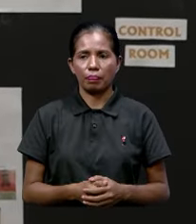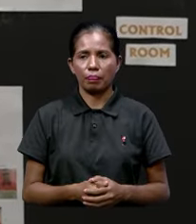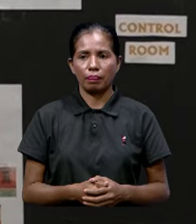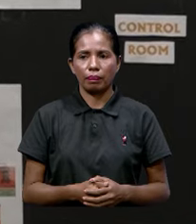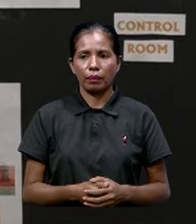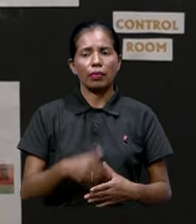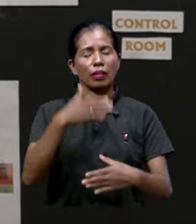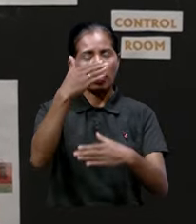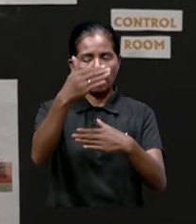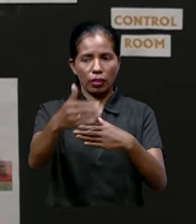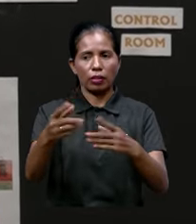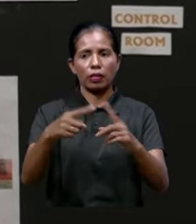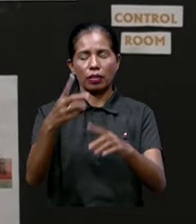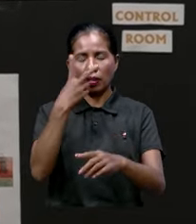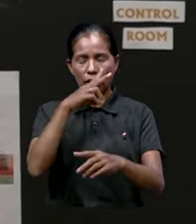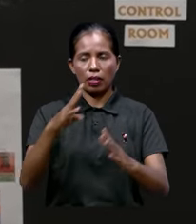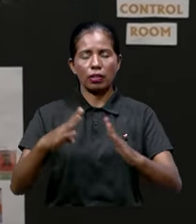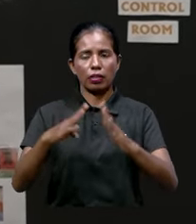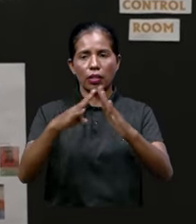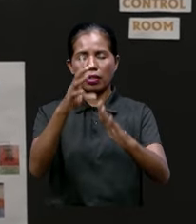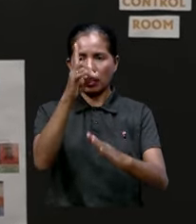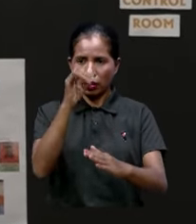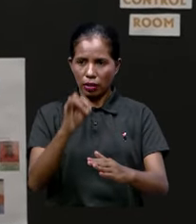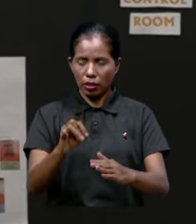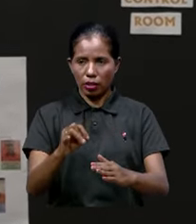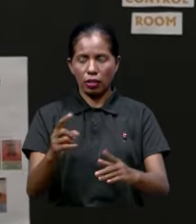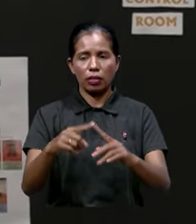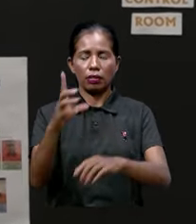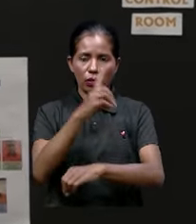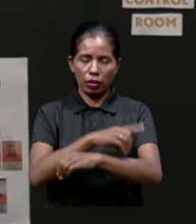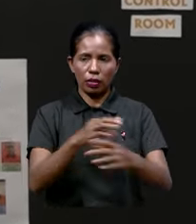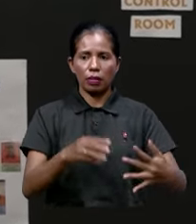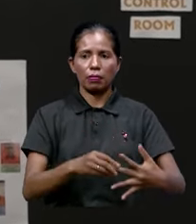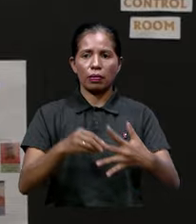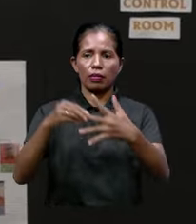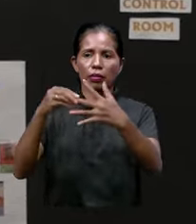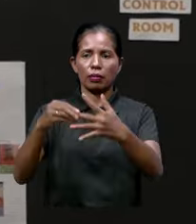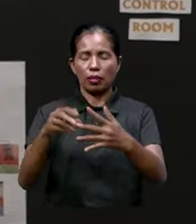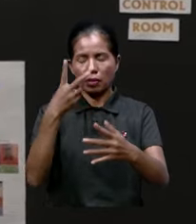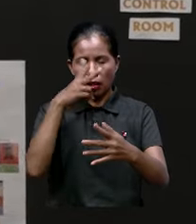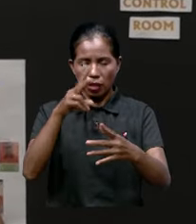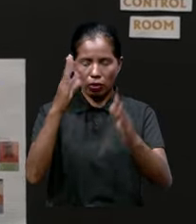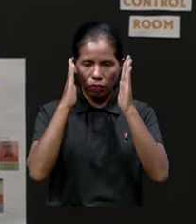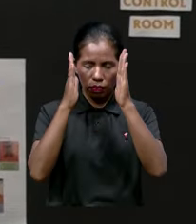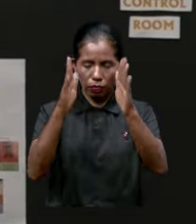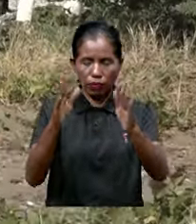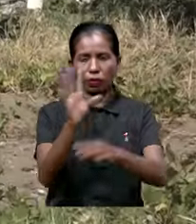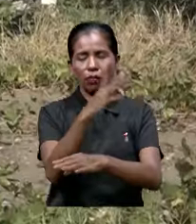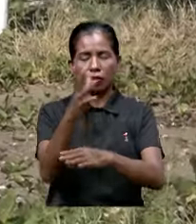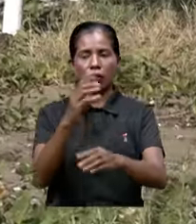and next also to the city of Dili. So from today officially this conservation site is open for the